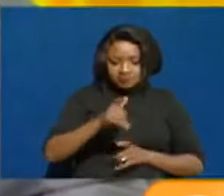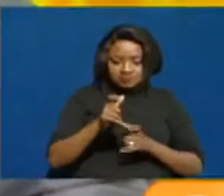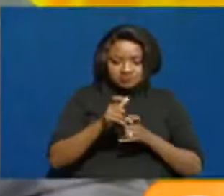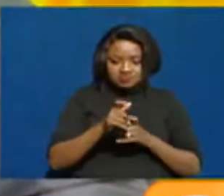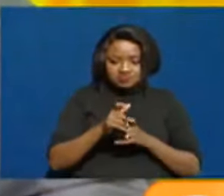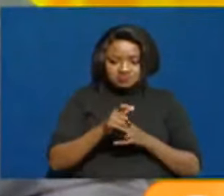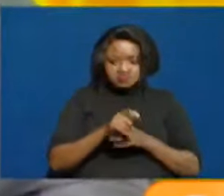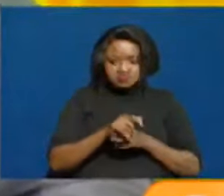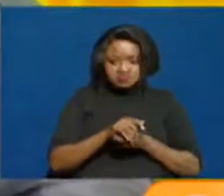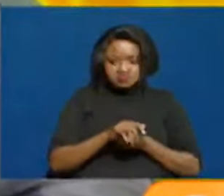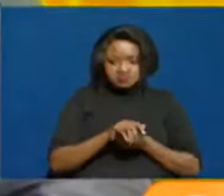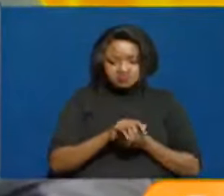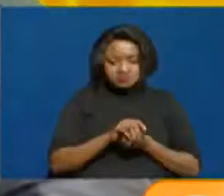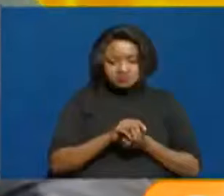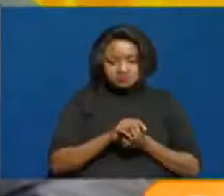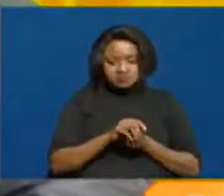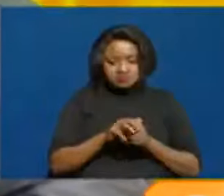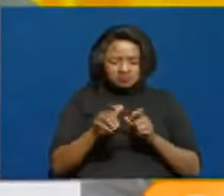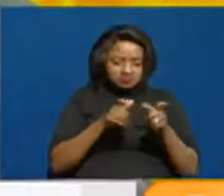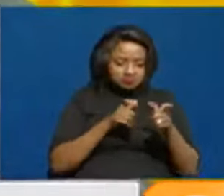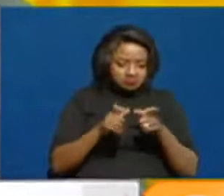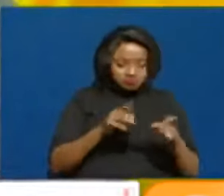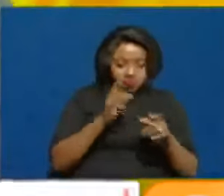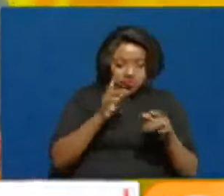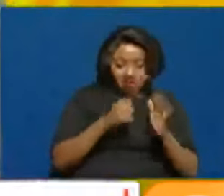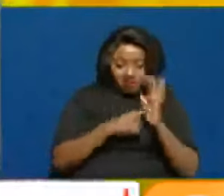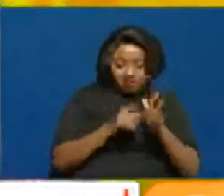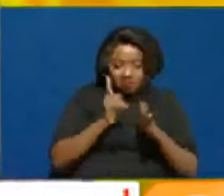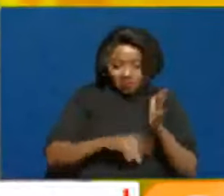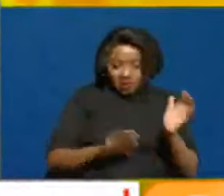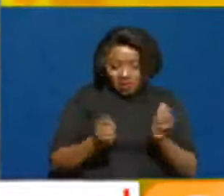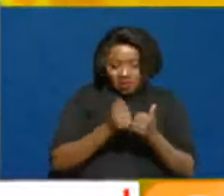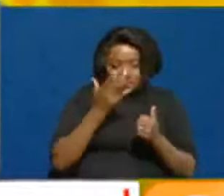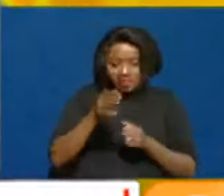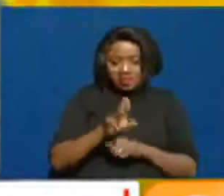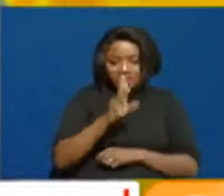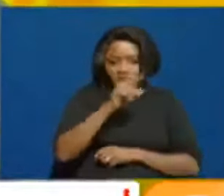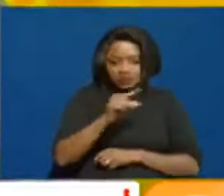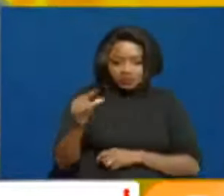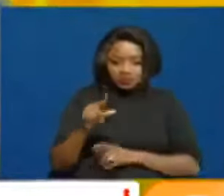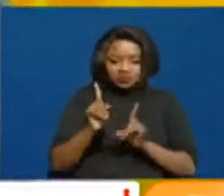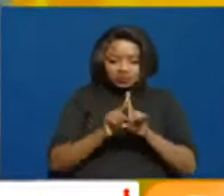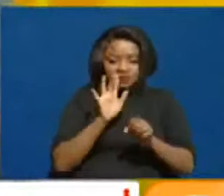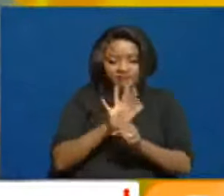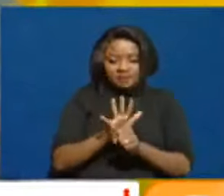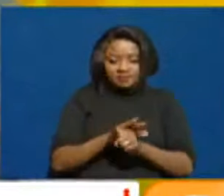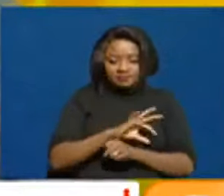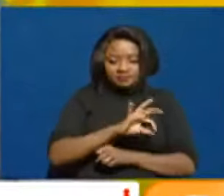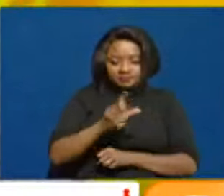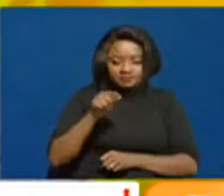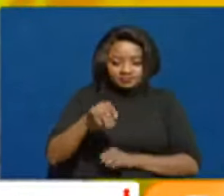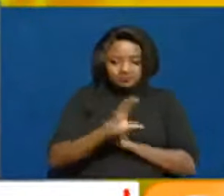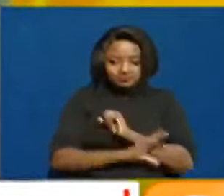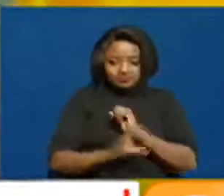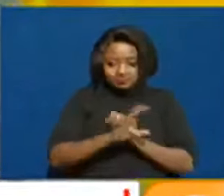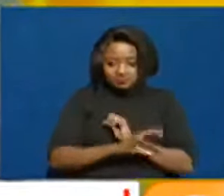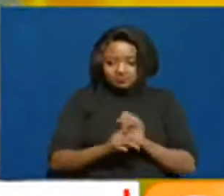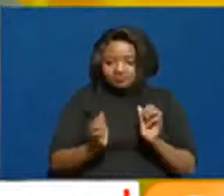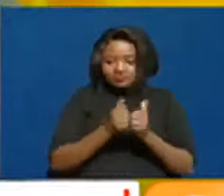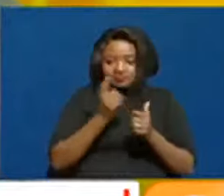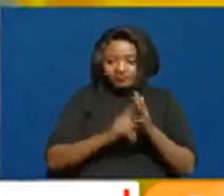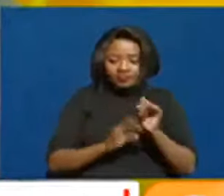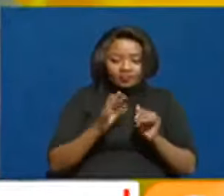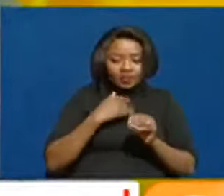basically, what is happening in Uasin Gishu and many other counties in the country is one, lack